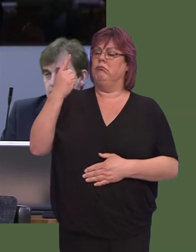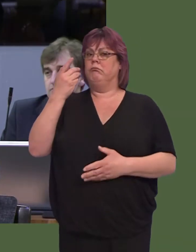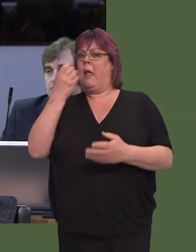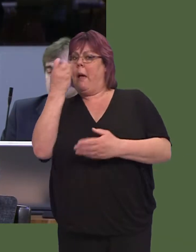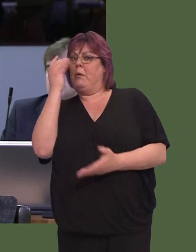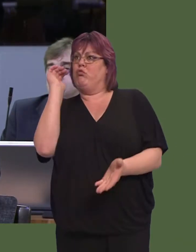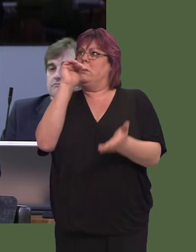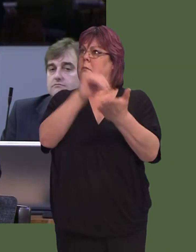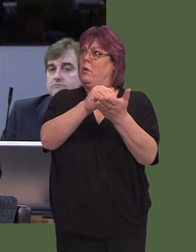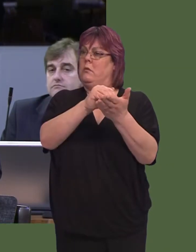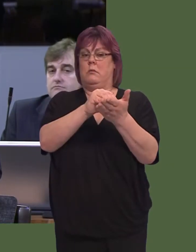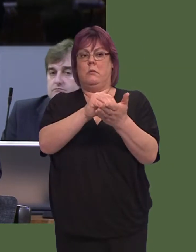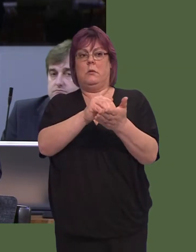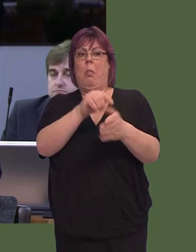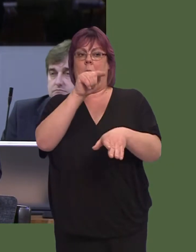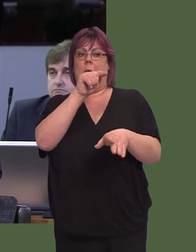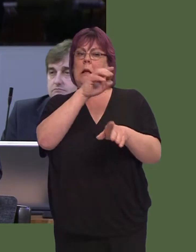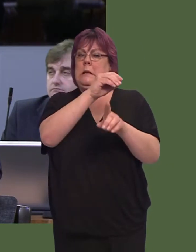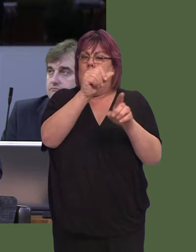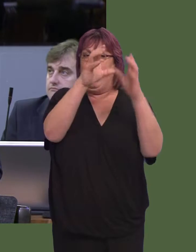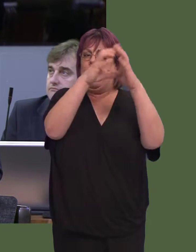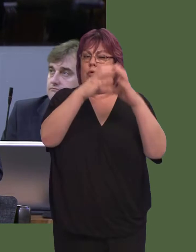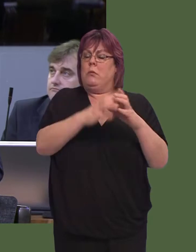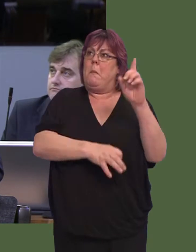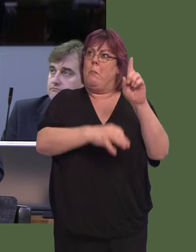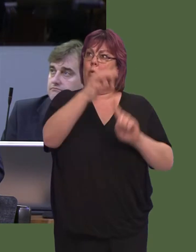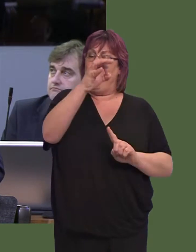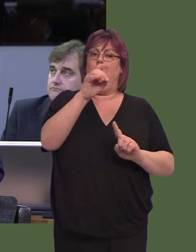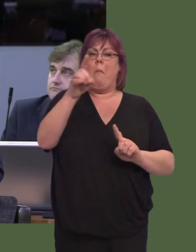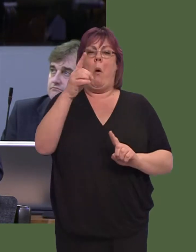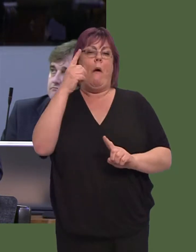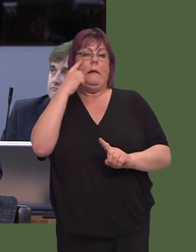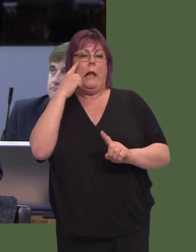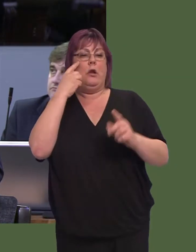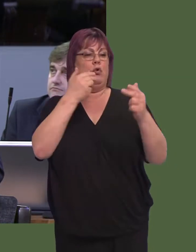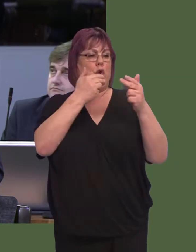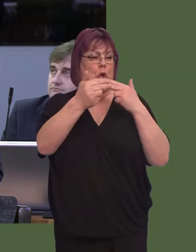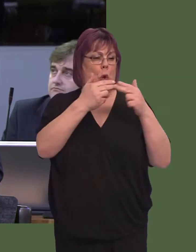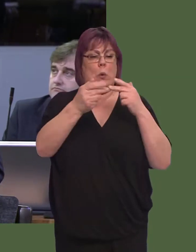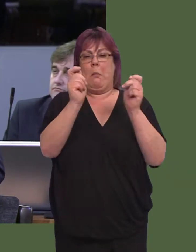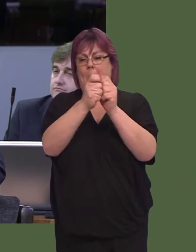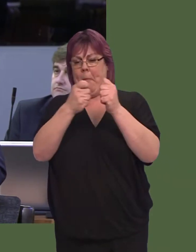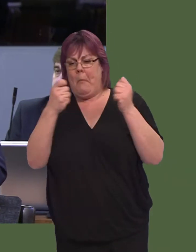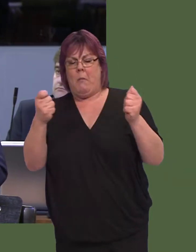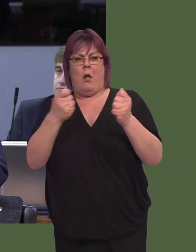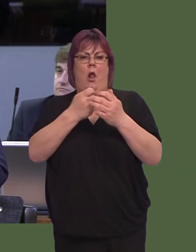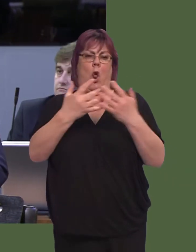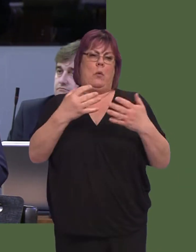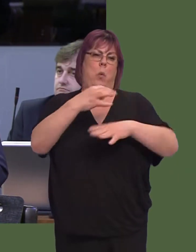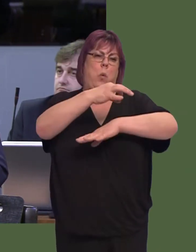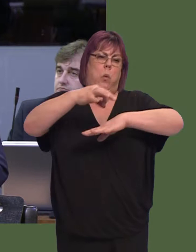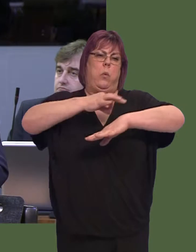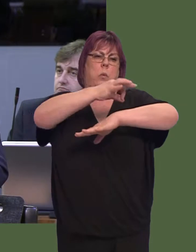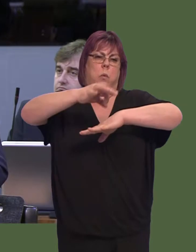certain categories, but it is undeniable that week after week we are seeing cases, both in the press and reported here in the chamber, of